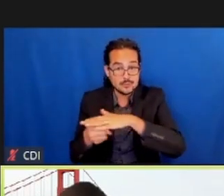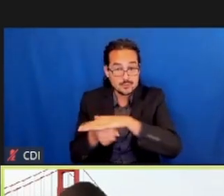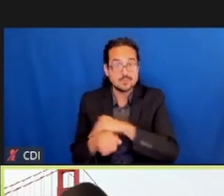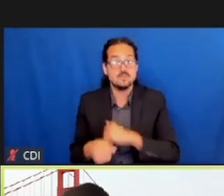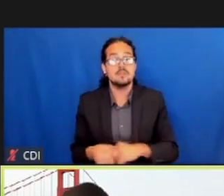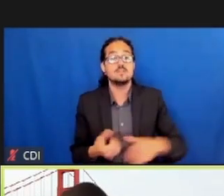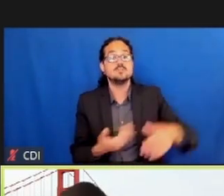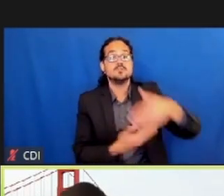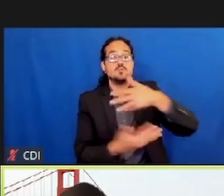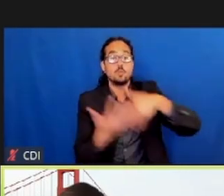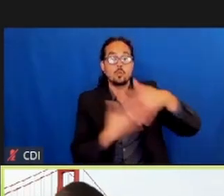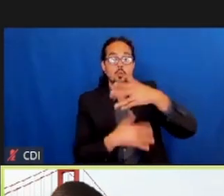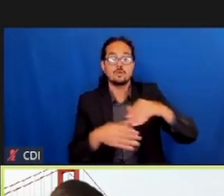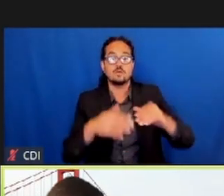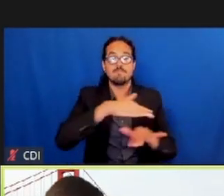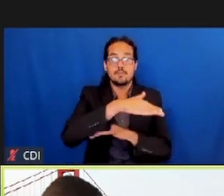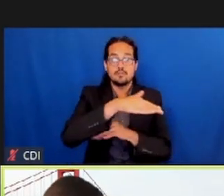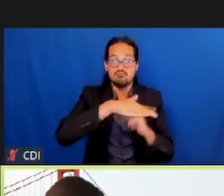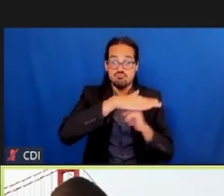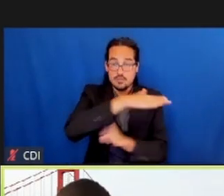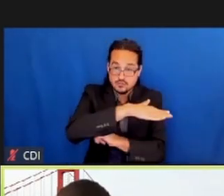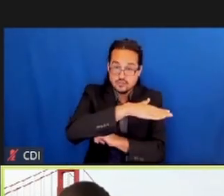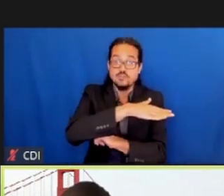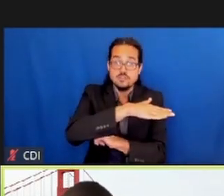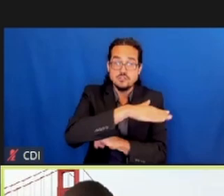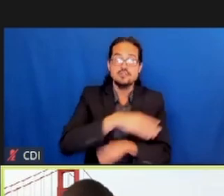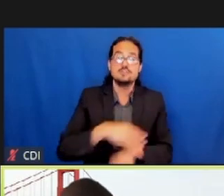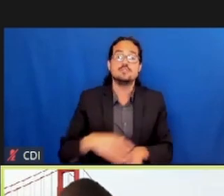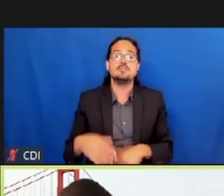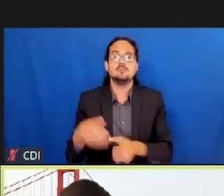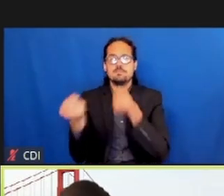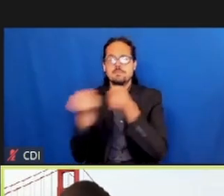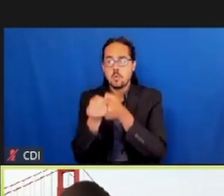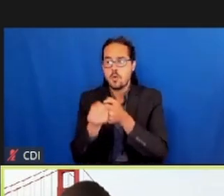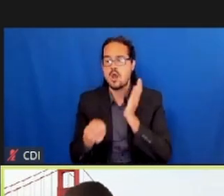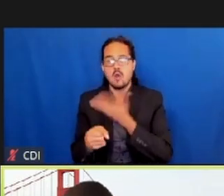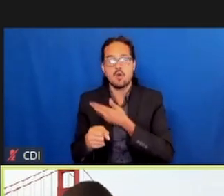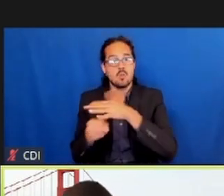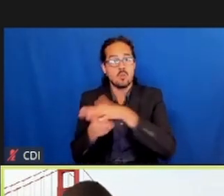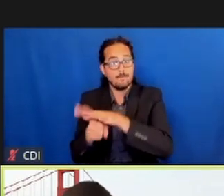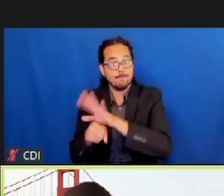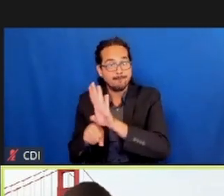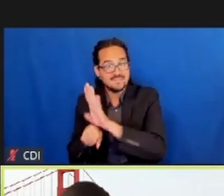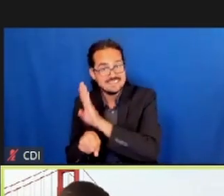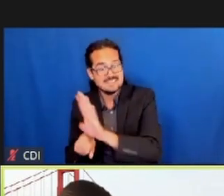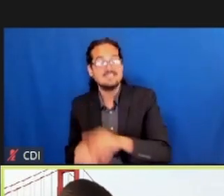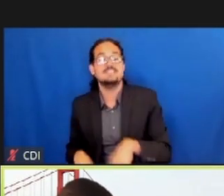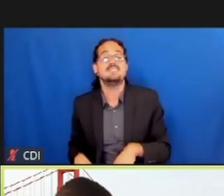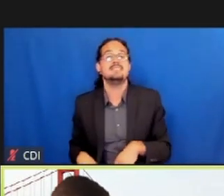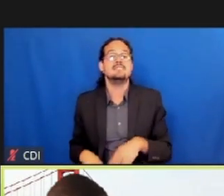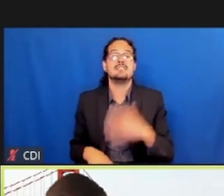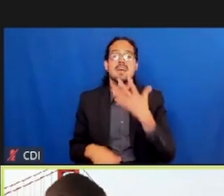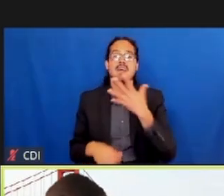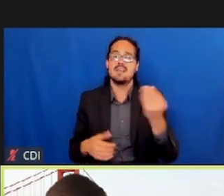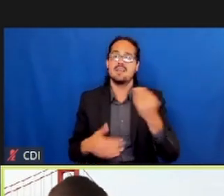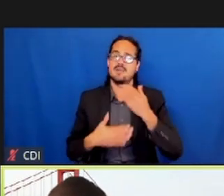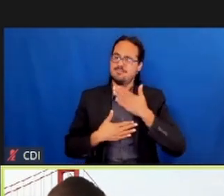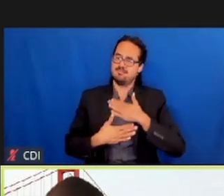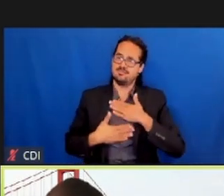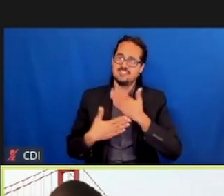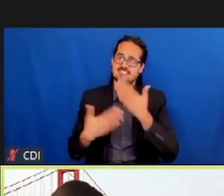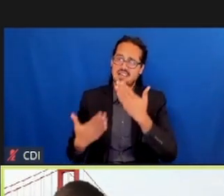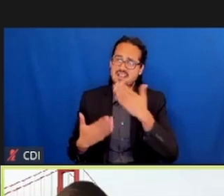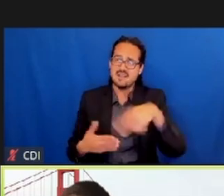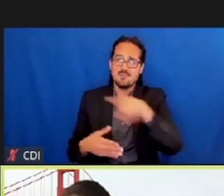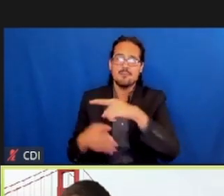public space. I'd like to draw your attention to the 3 photos on the slides right here. All of these are taken in downtown San